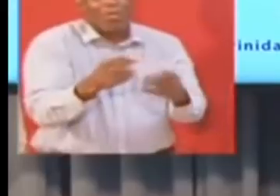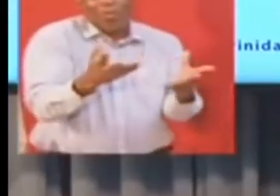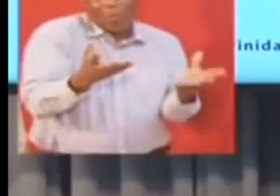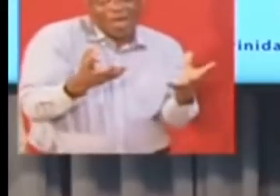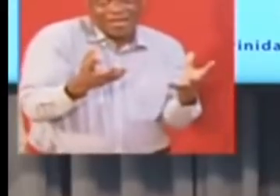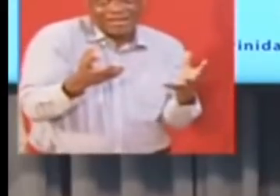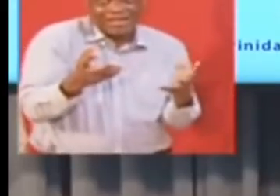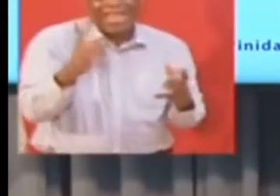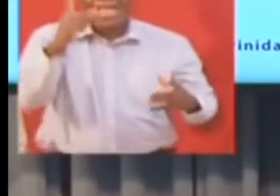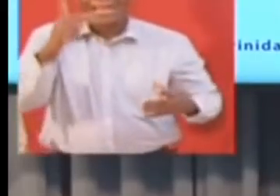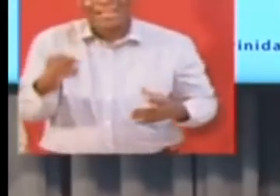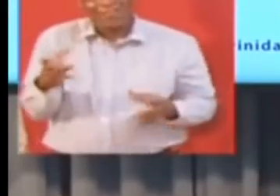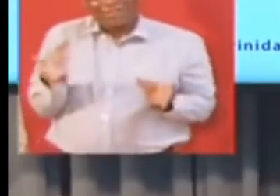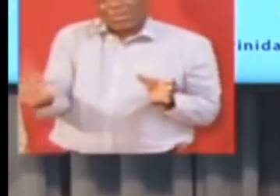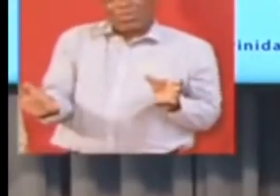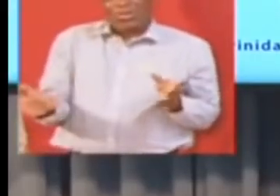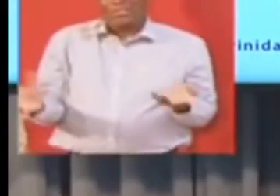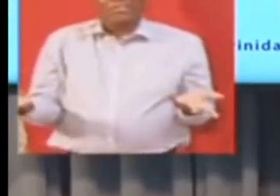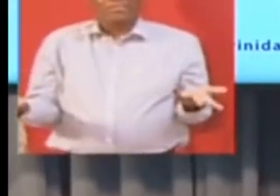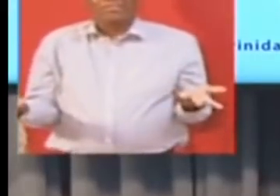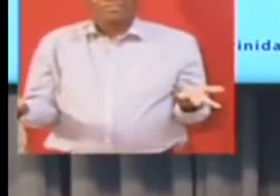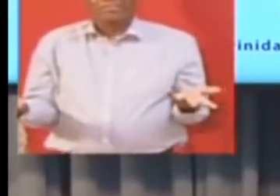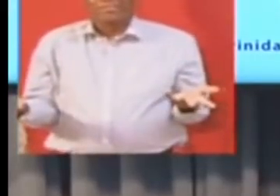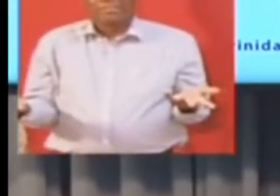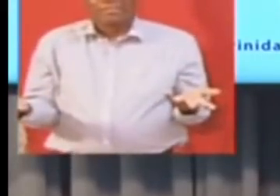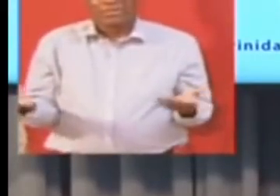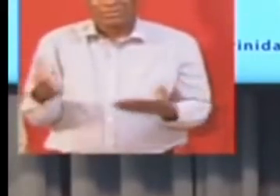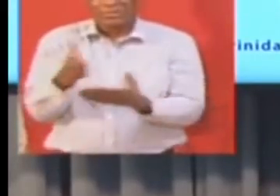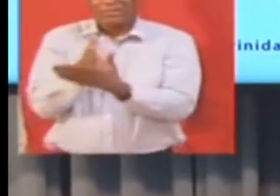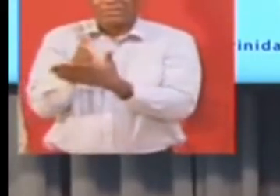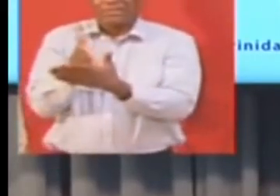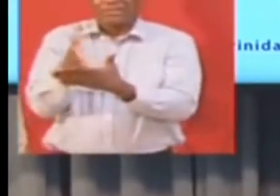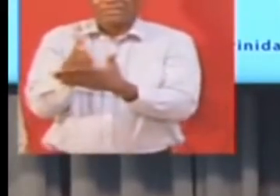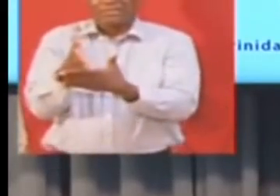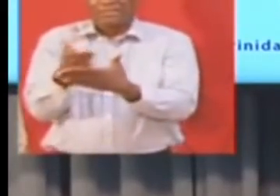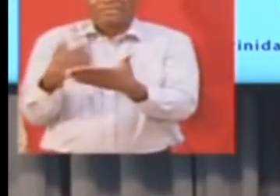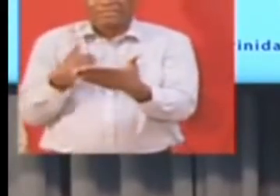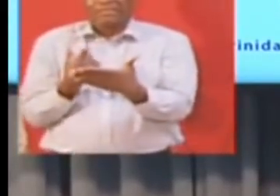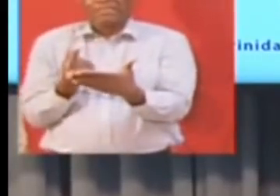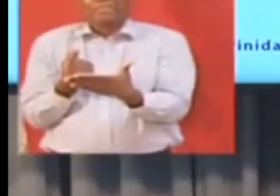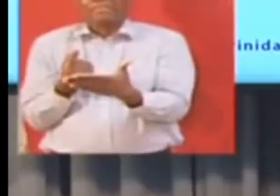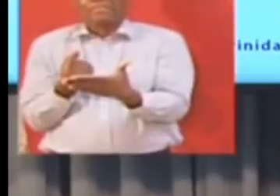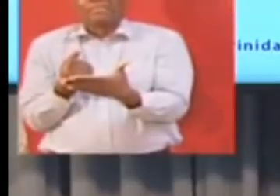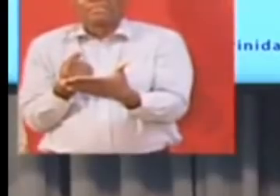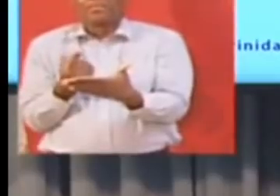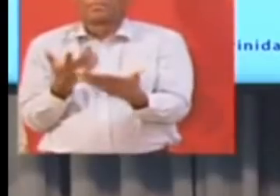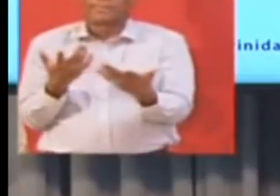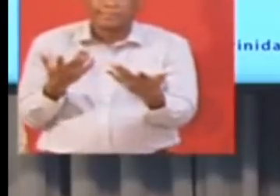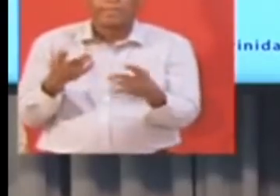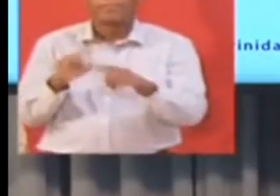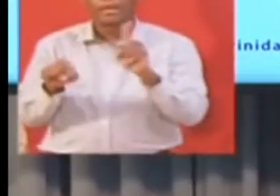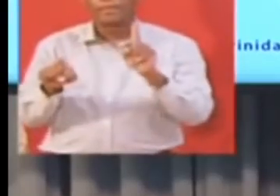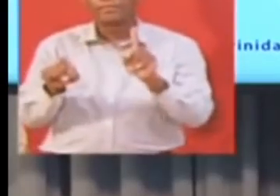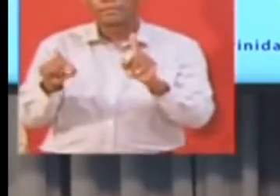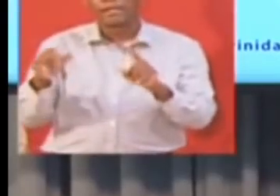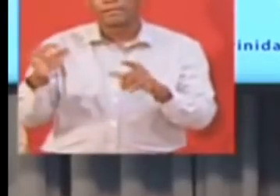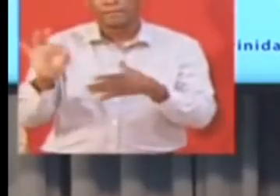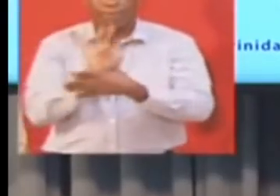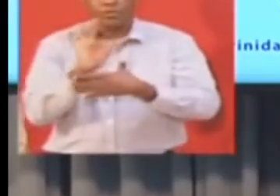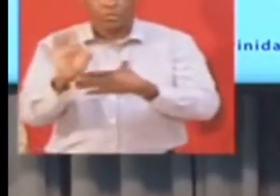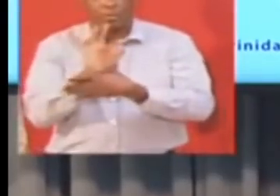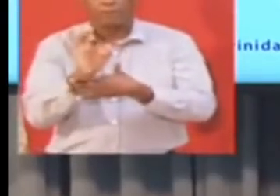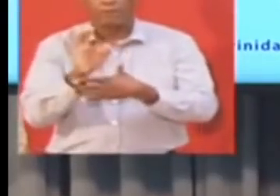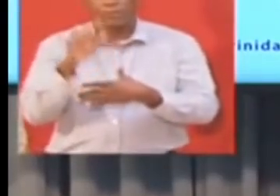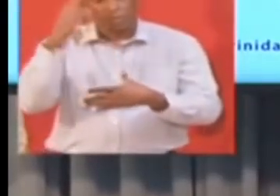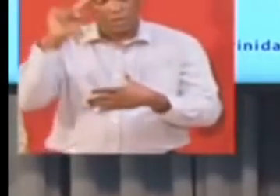between. But the catching of the cats or animals is a function of local government. So I will be sure to pass it on to the local